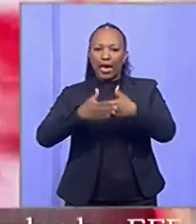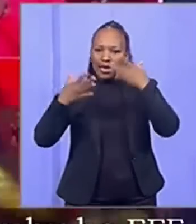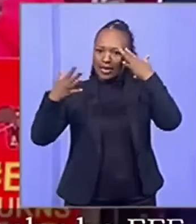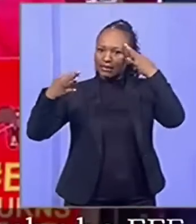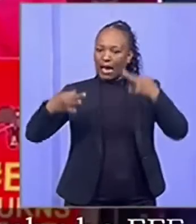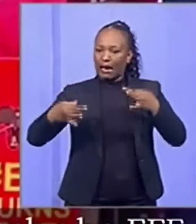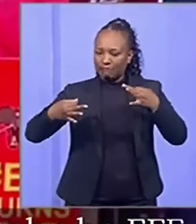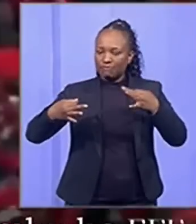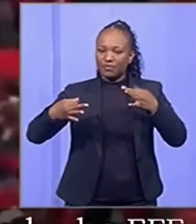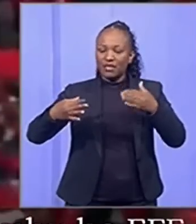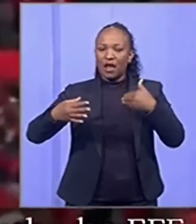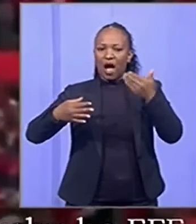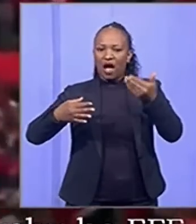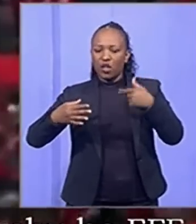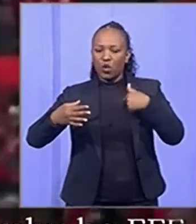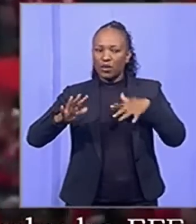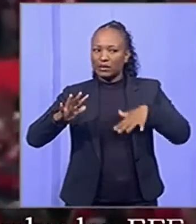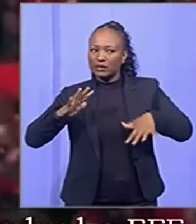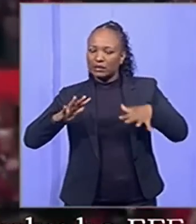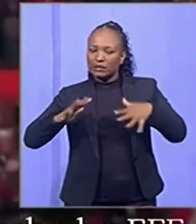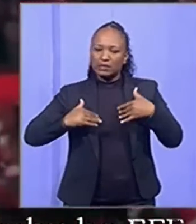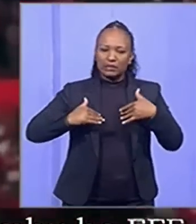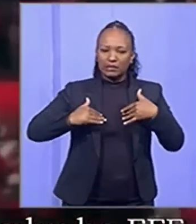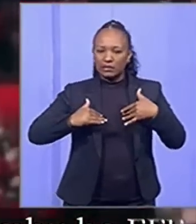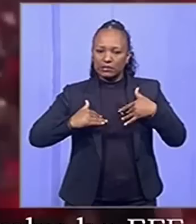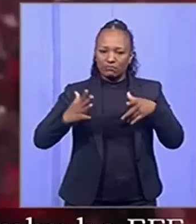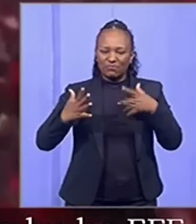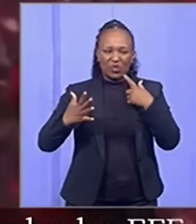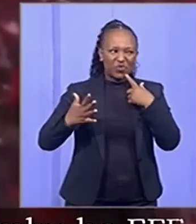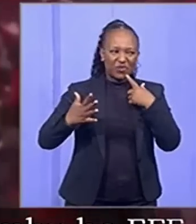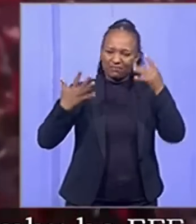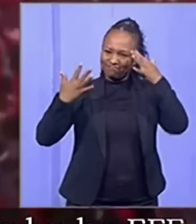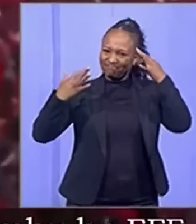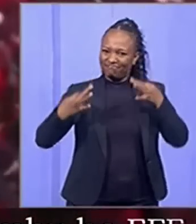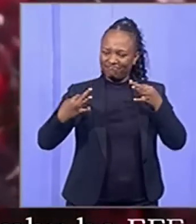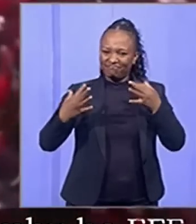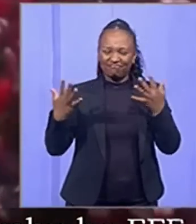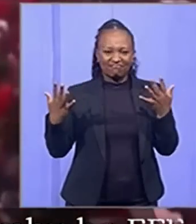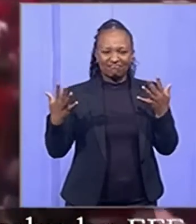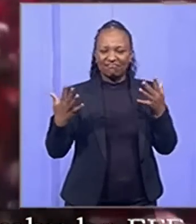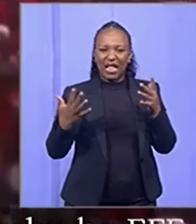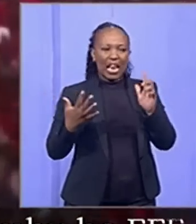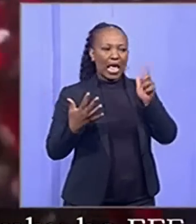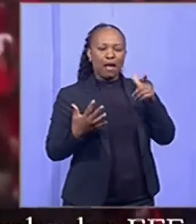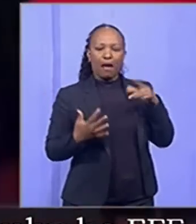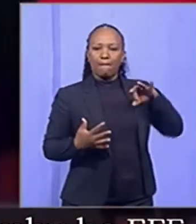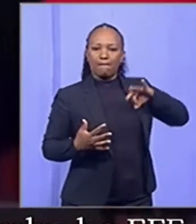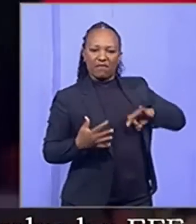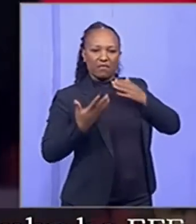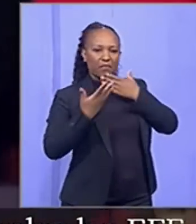mme ka mora moo e be le hore ke keto e leng hore ha ena ditlamorao